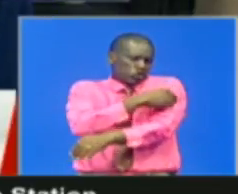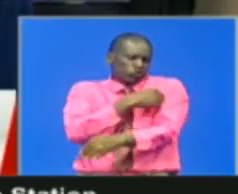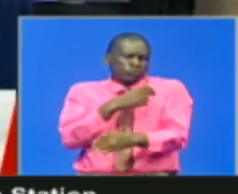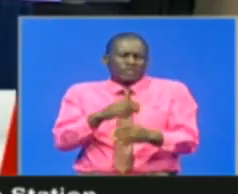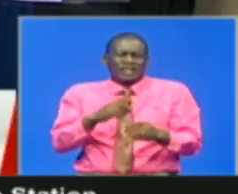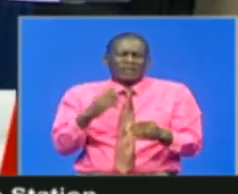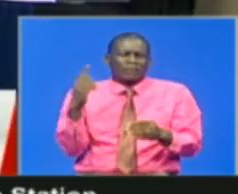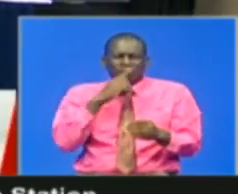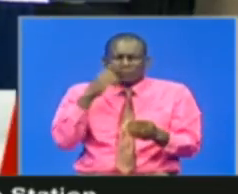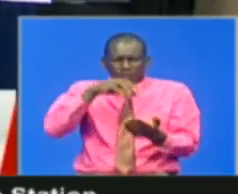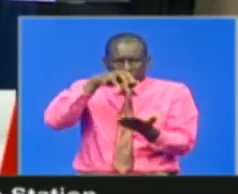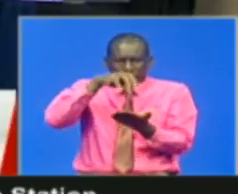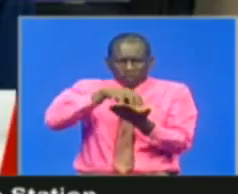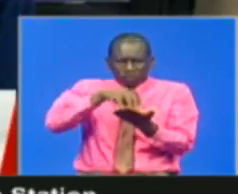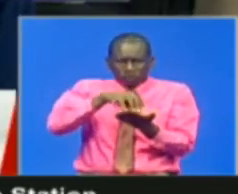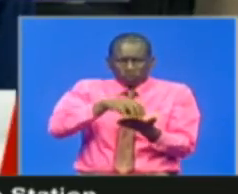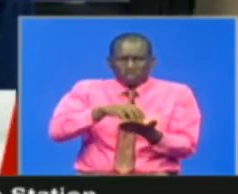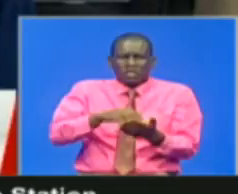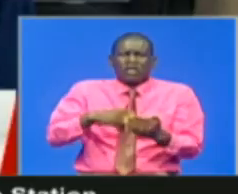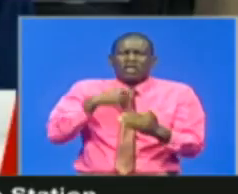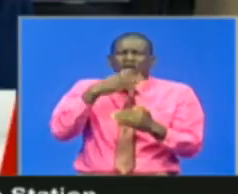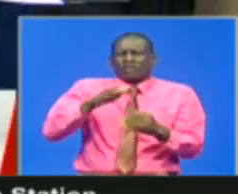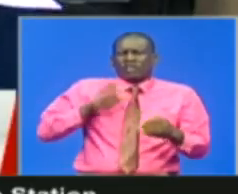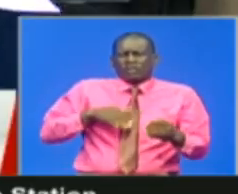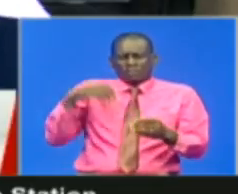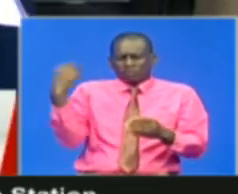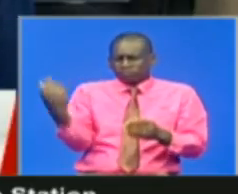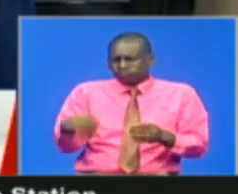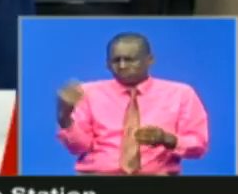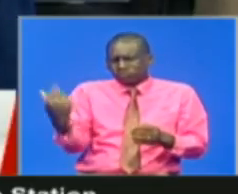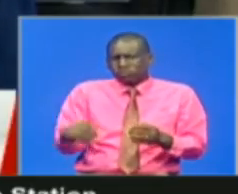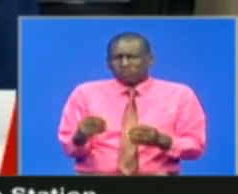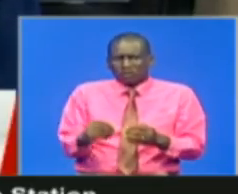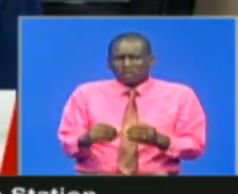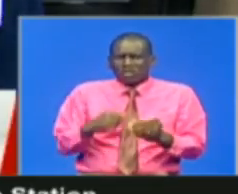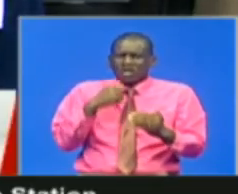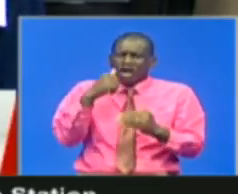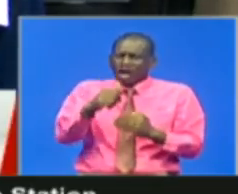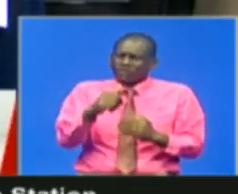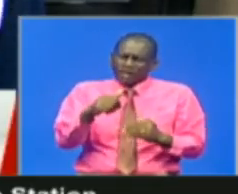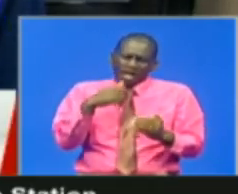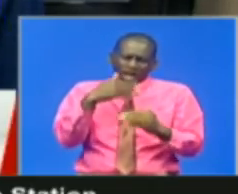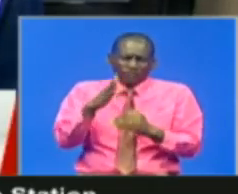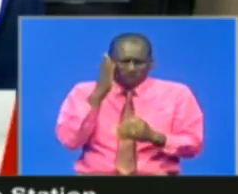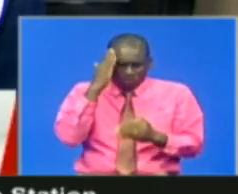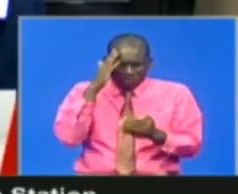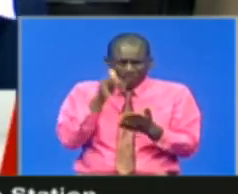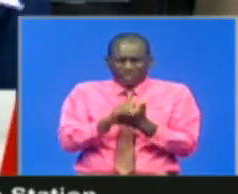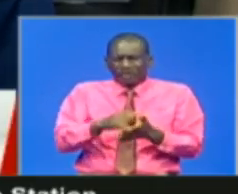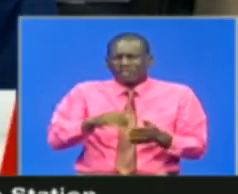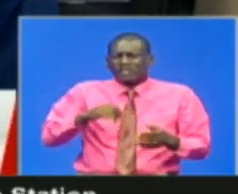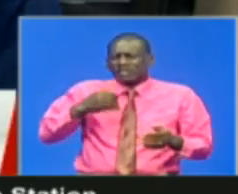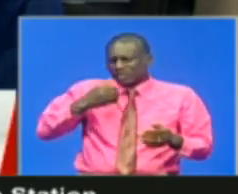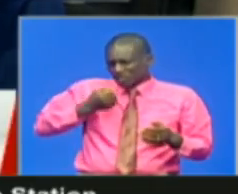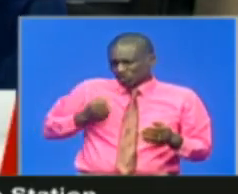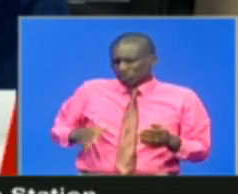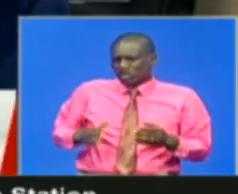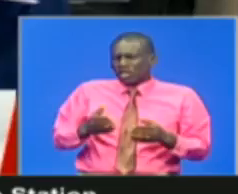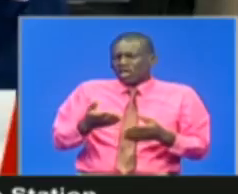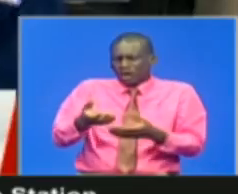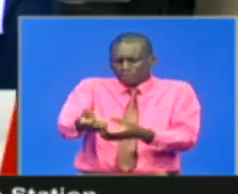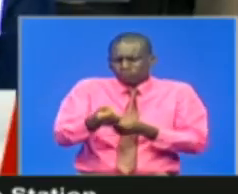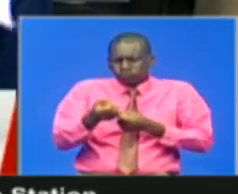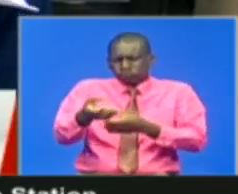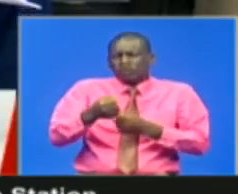critical condition after her mother allegedly assaulted her upon discovery that the teenager had been repeatedly sexually abused